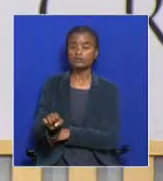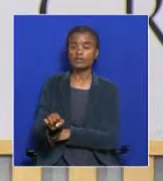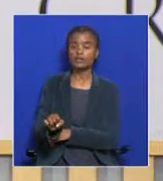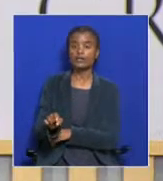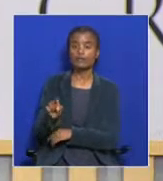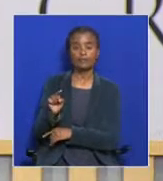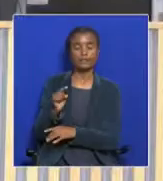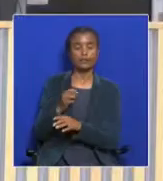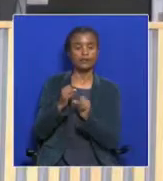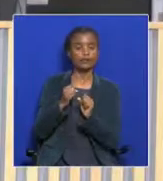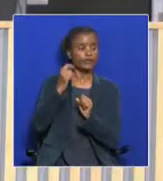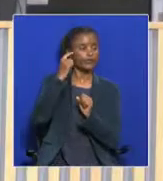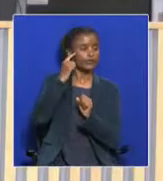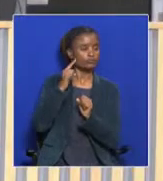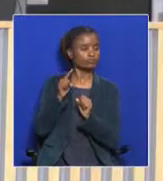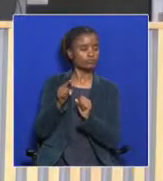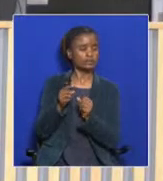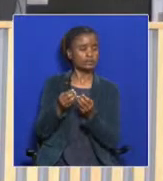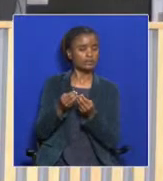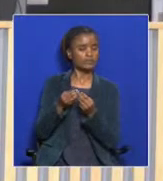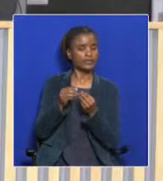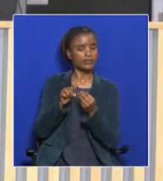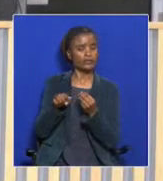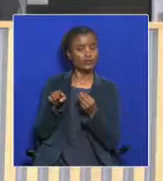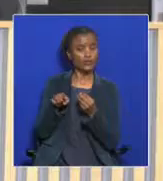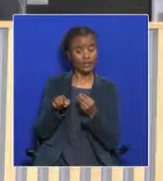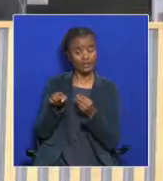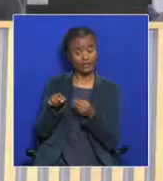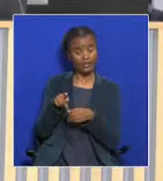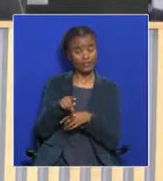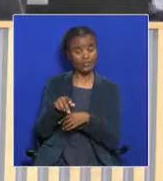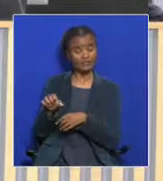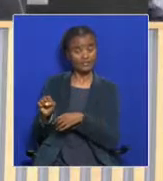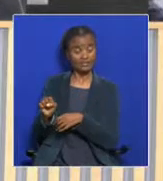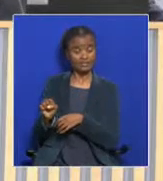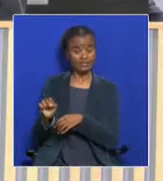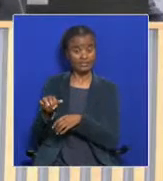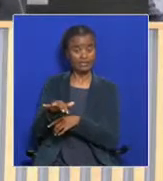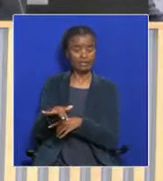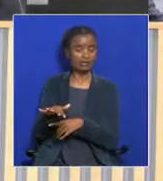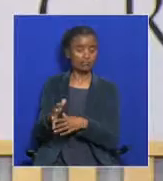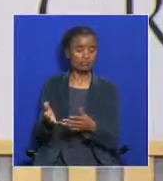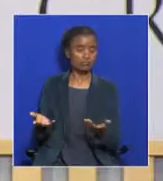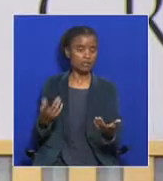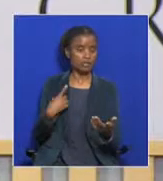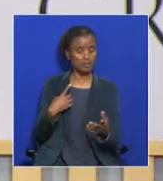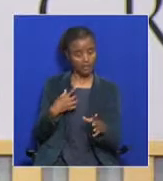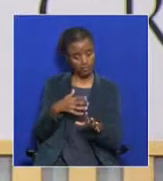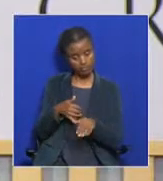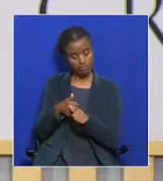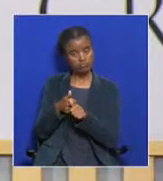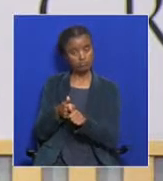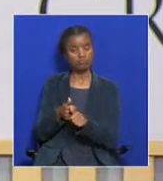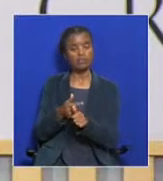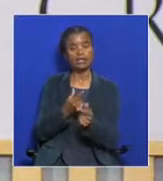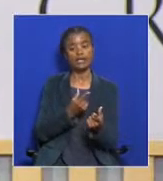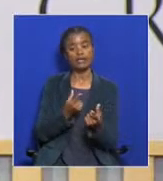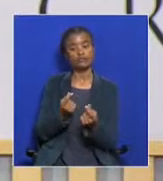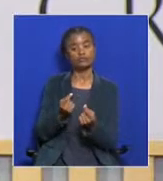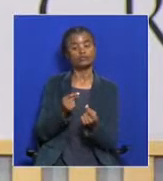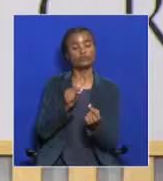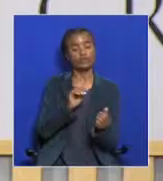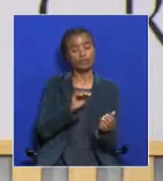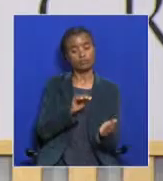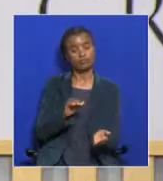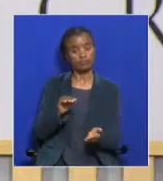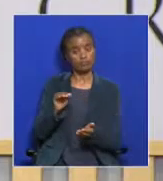location. Like I say, I knew nothing of its history. So I complied with that instruction, or I then relayed that instruction